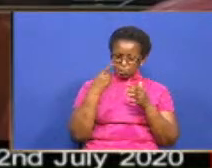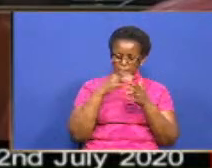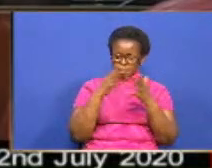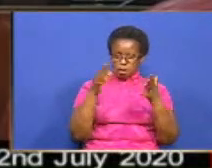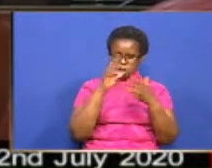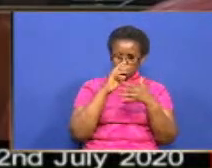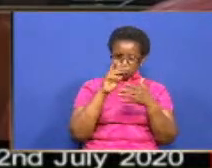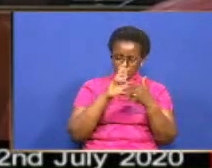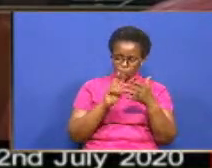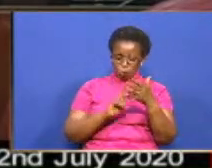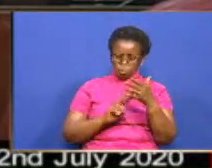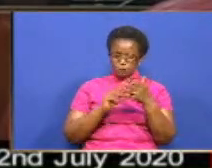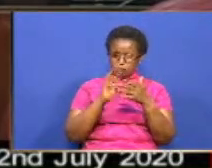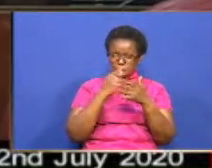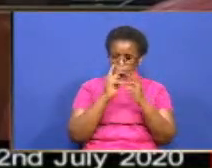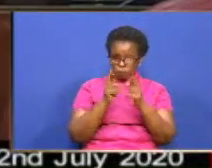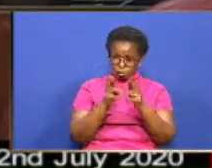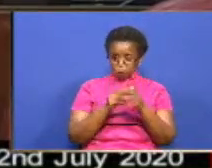committee report.